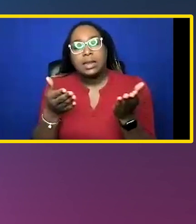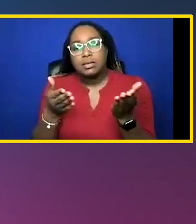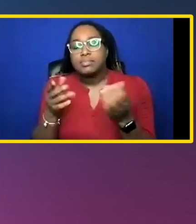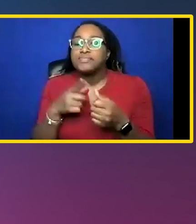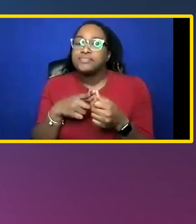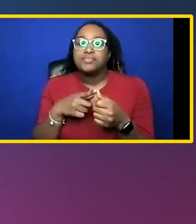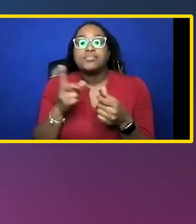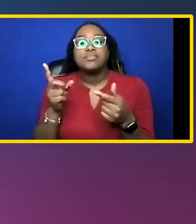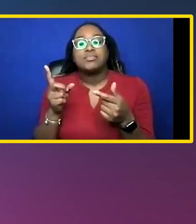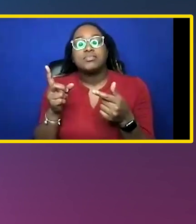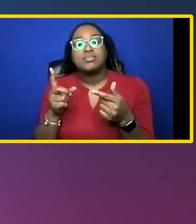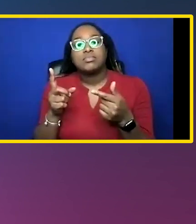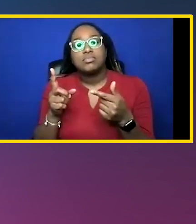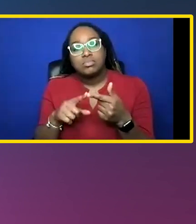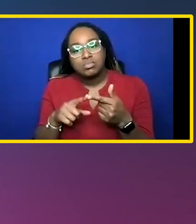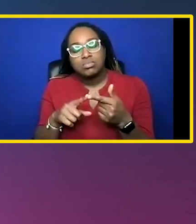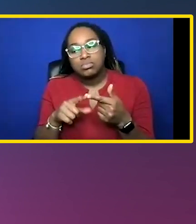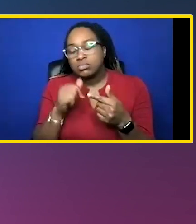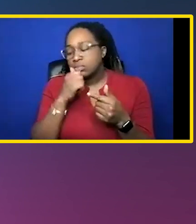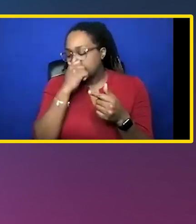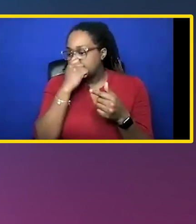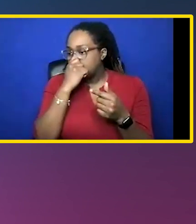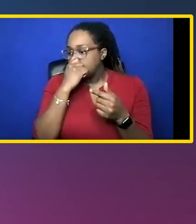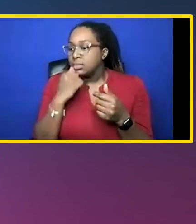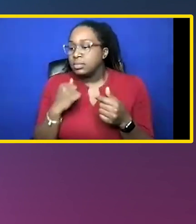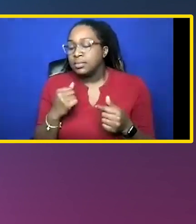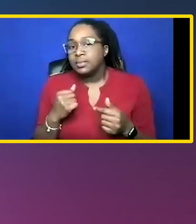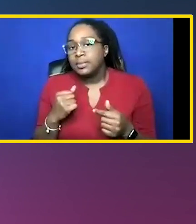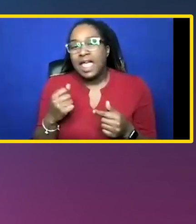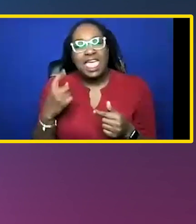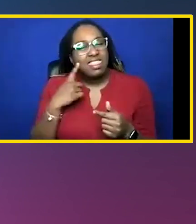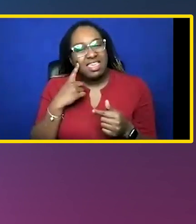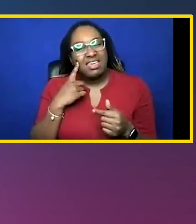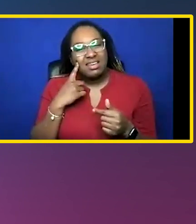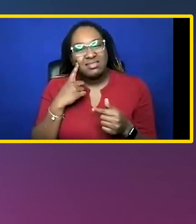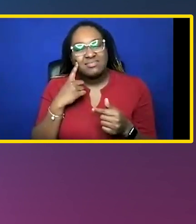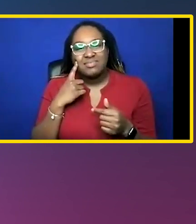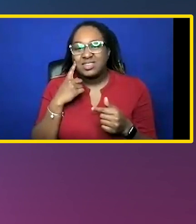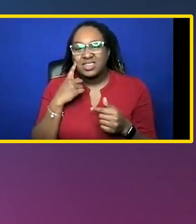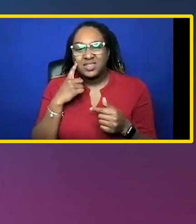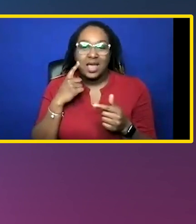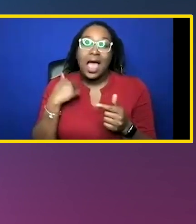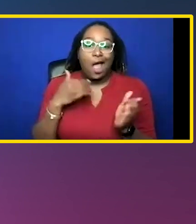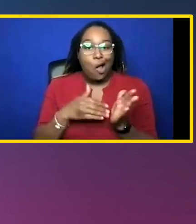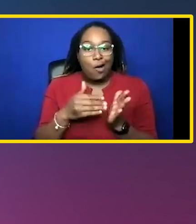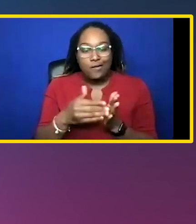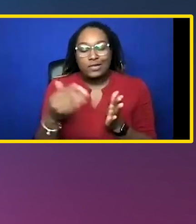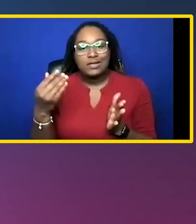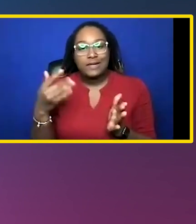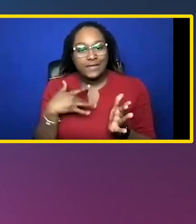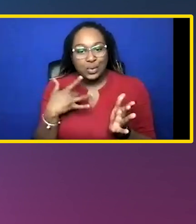One. And two, I think that there's this thing that I often find,